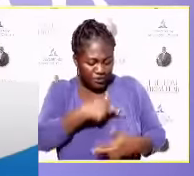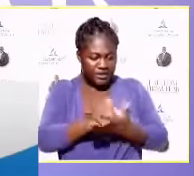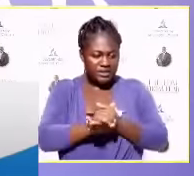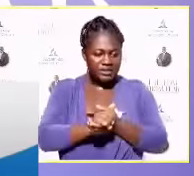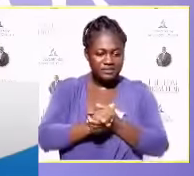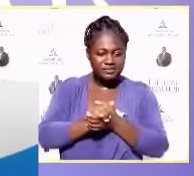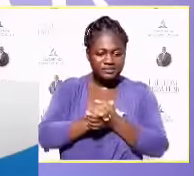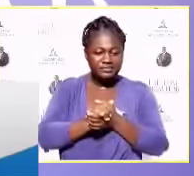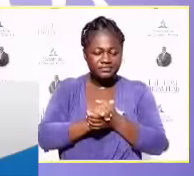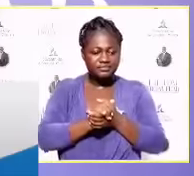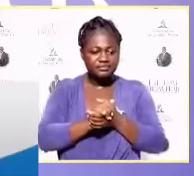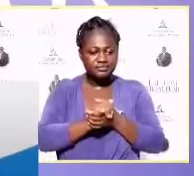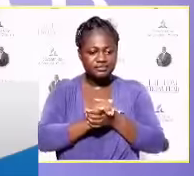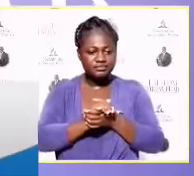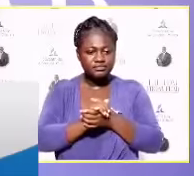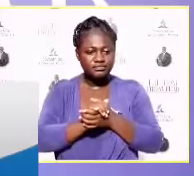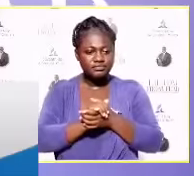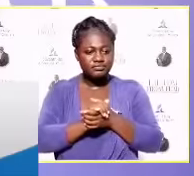violate?